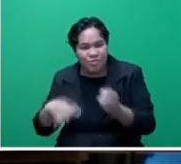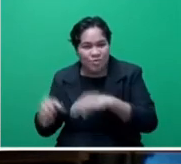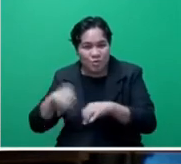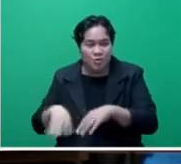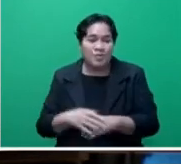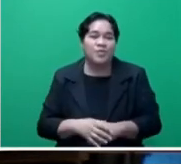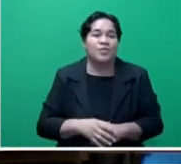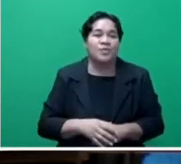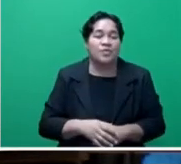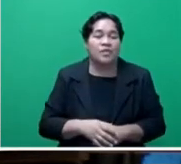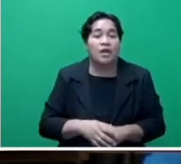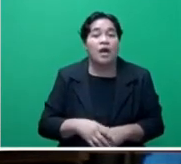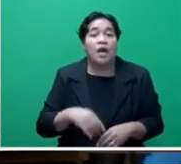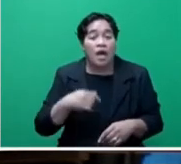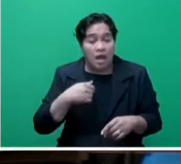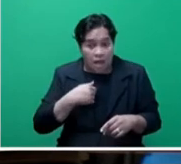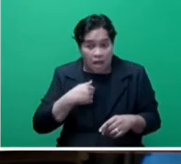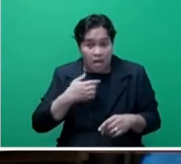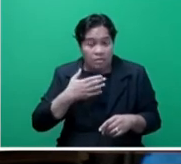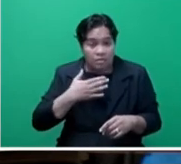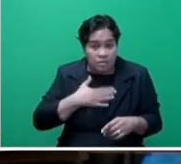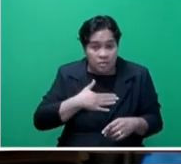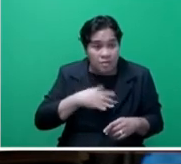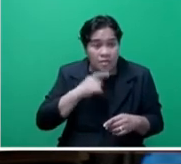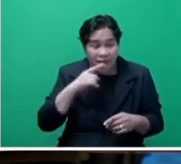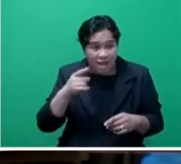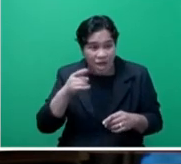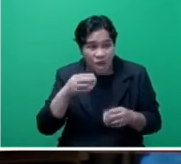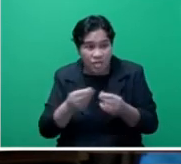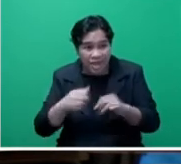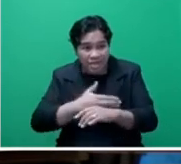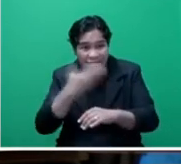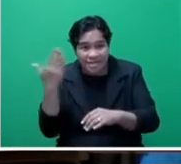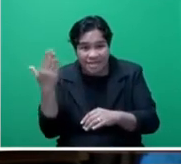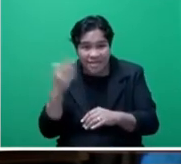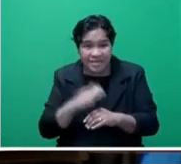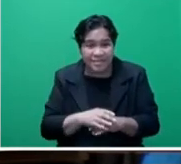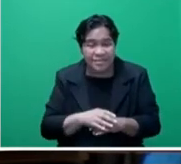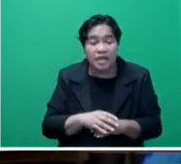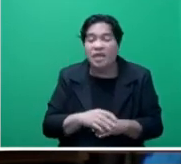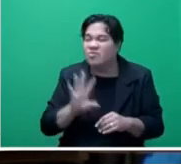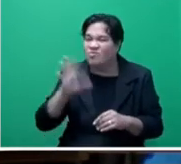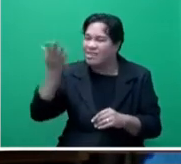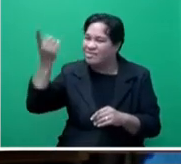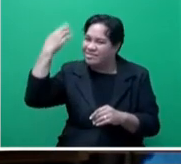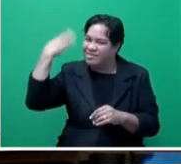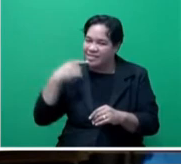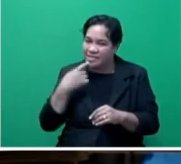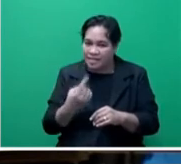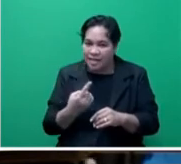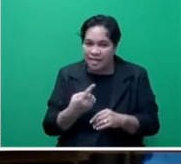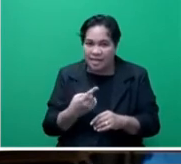sir, environmentalist and founder of the Earth Day, Gaylord Nelson once said, "The fate of the